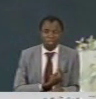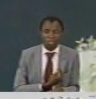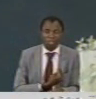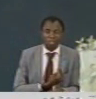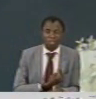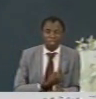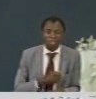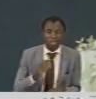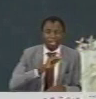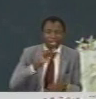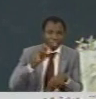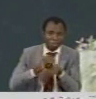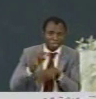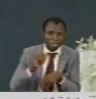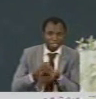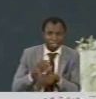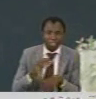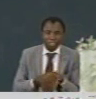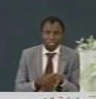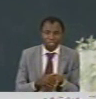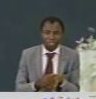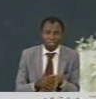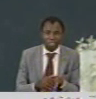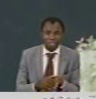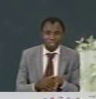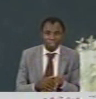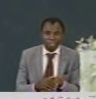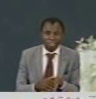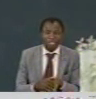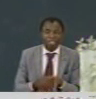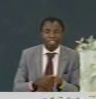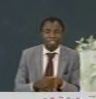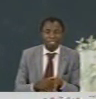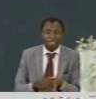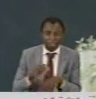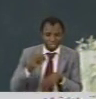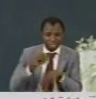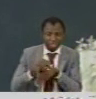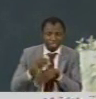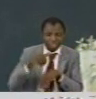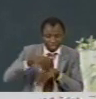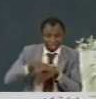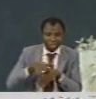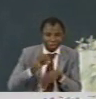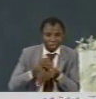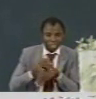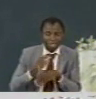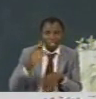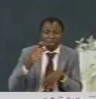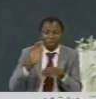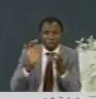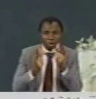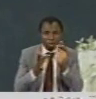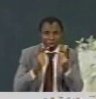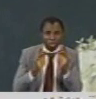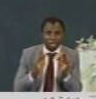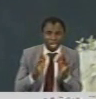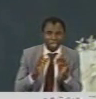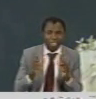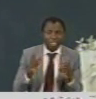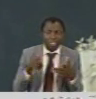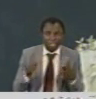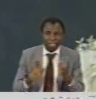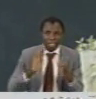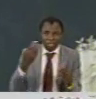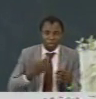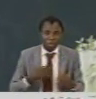a message. Send a message online and let us rejoice with you also. Start coming out.